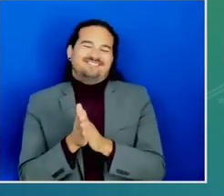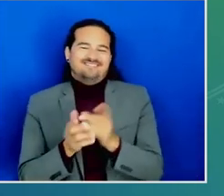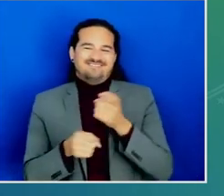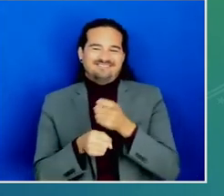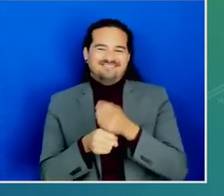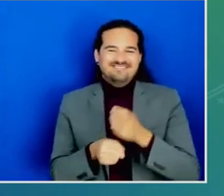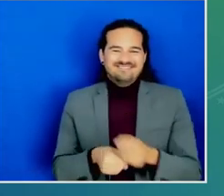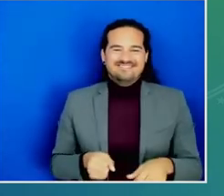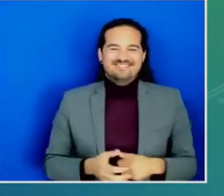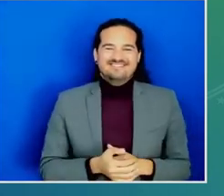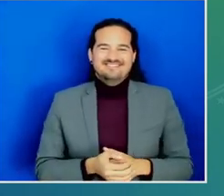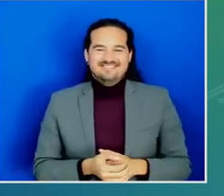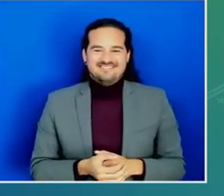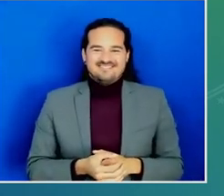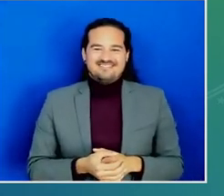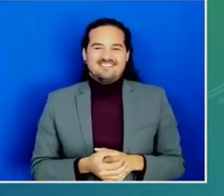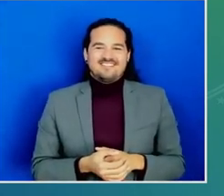and